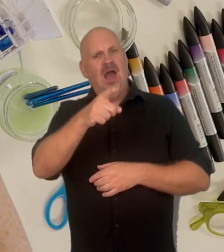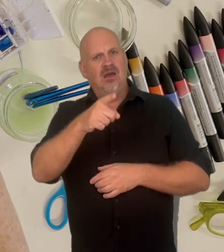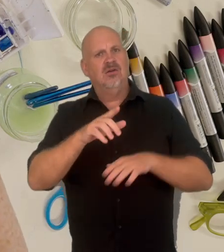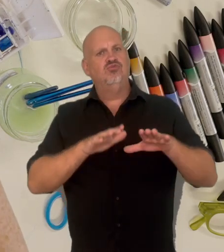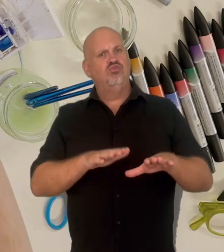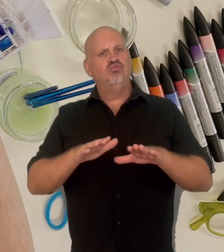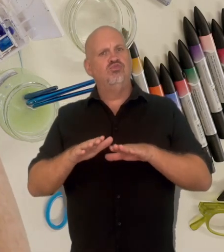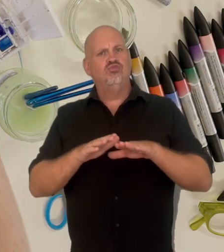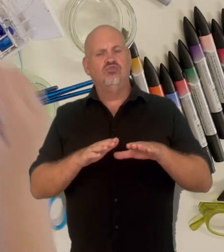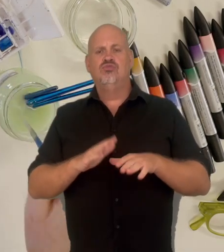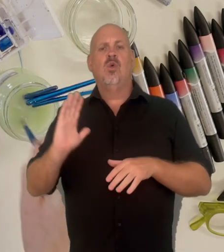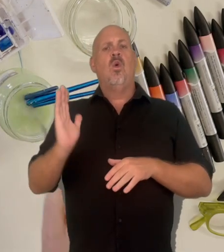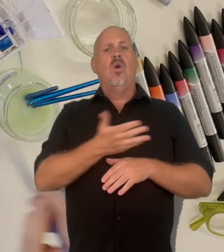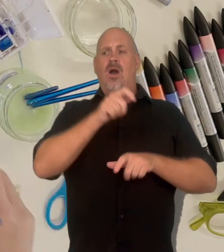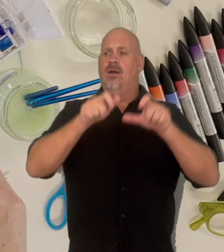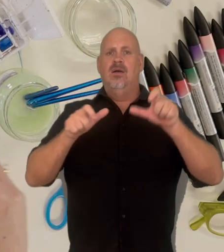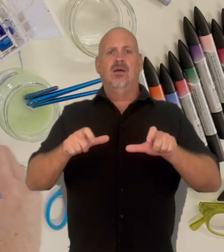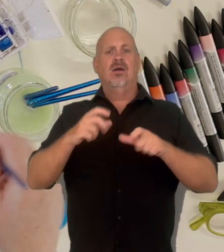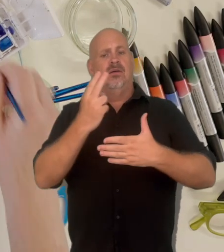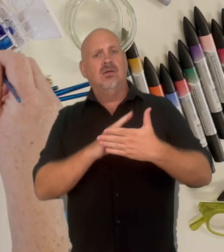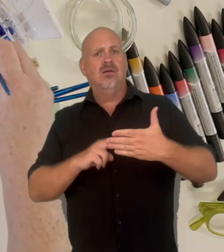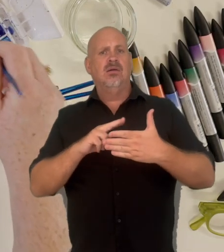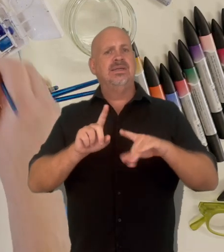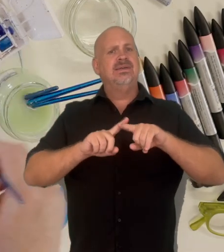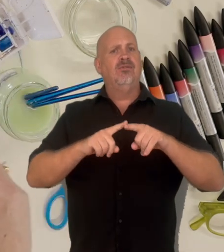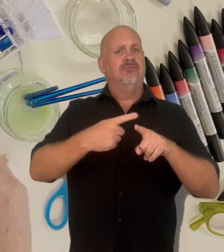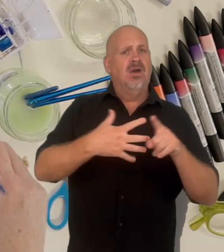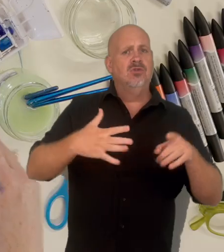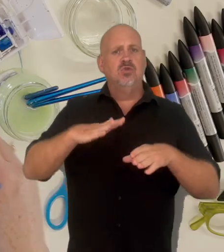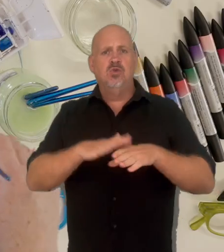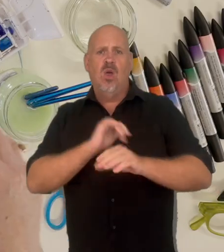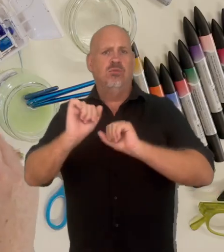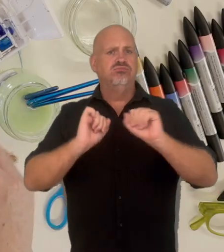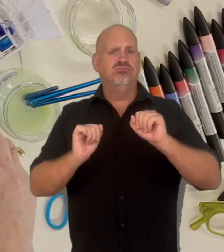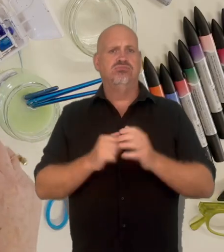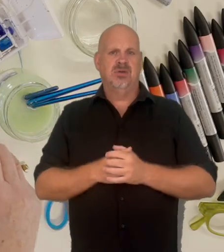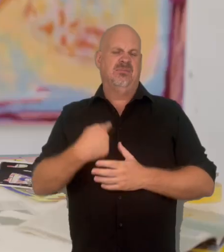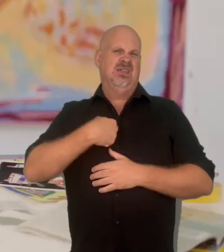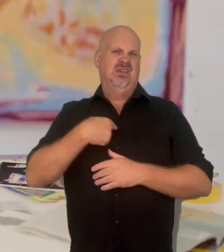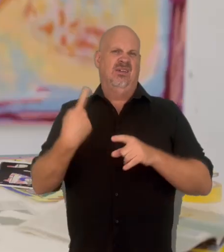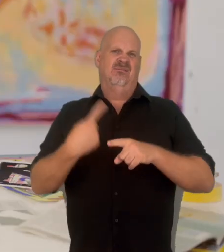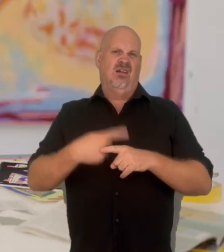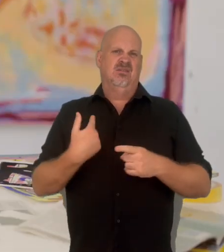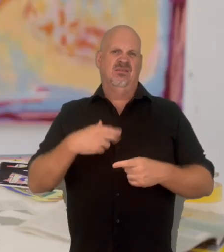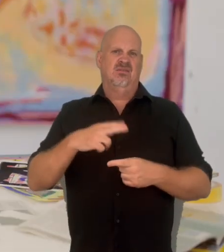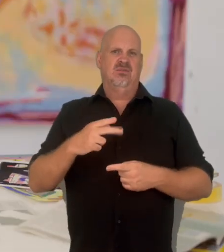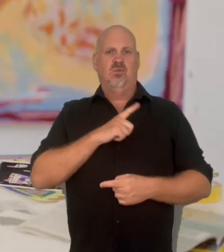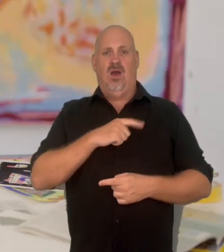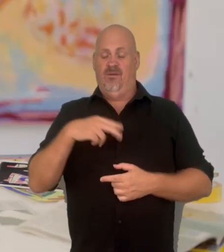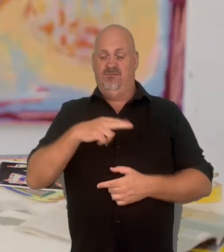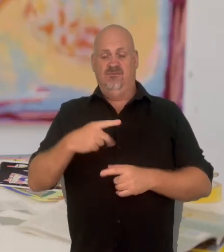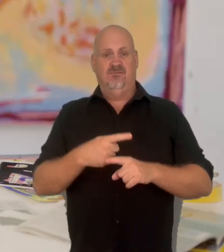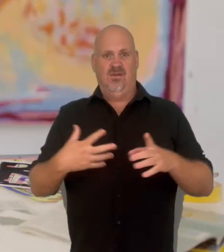person has different speeds, but I'm going to take it quickly here today because I tend to switch off my